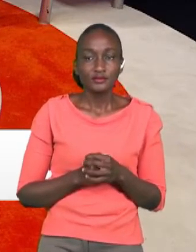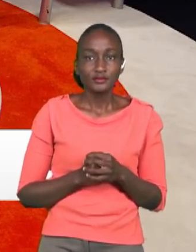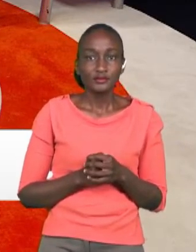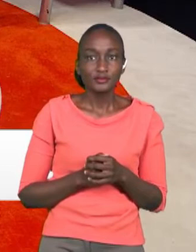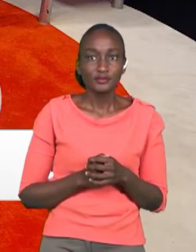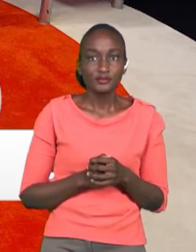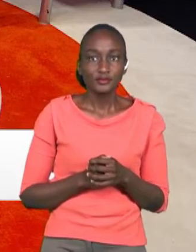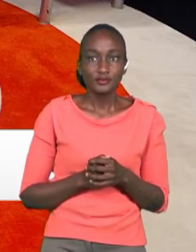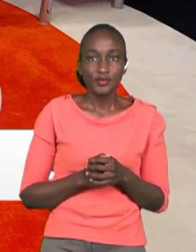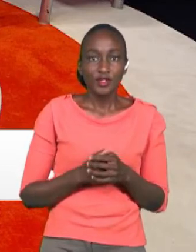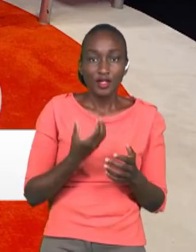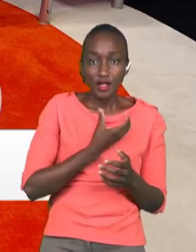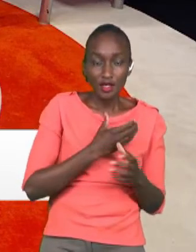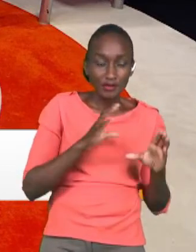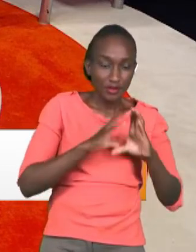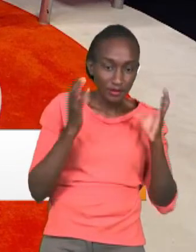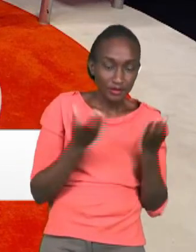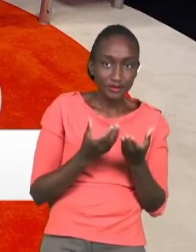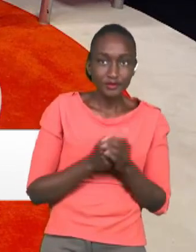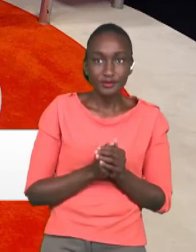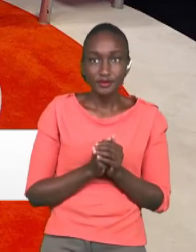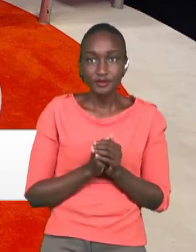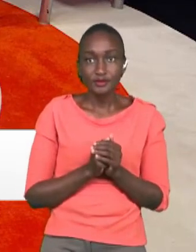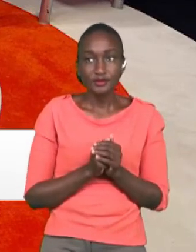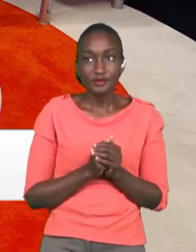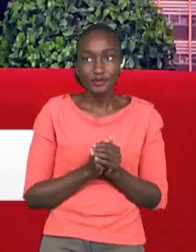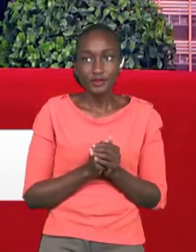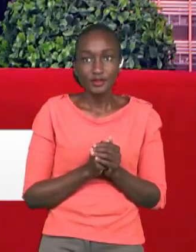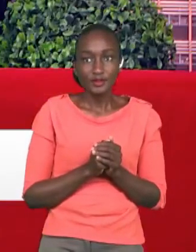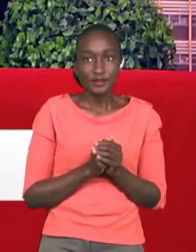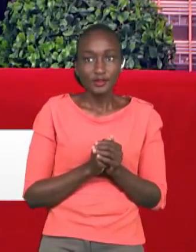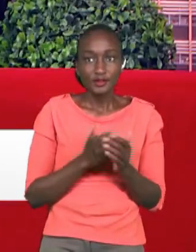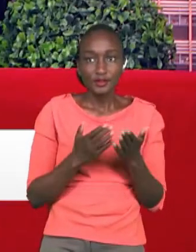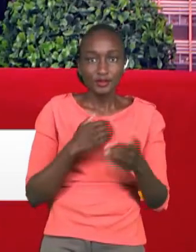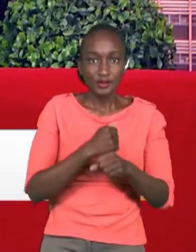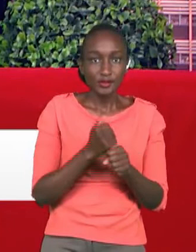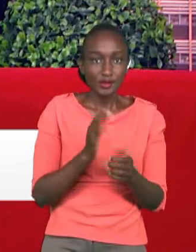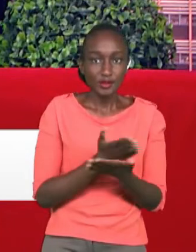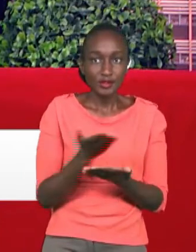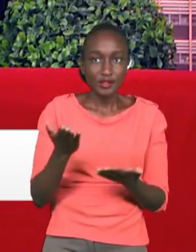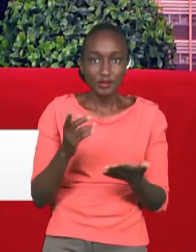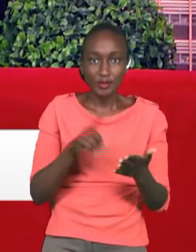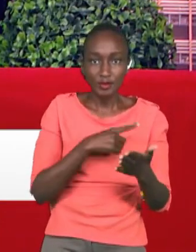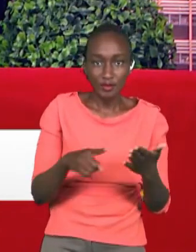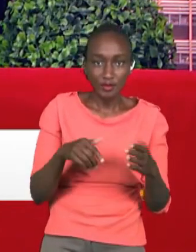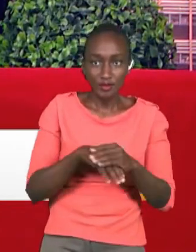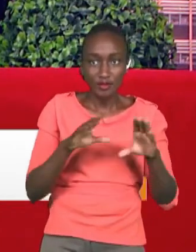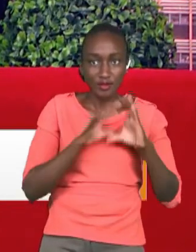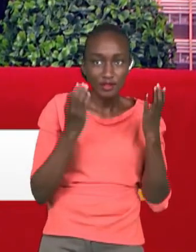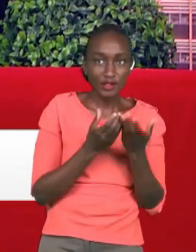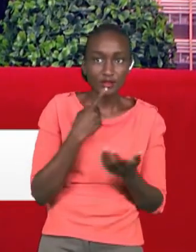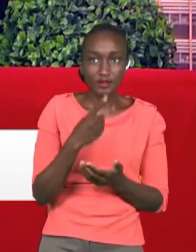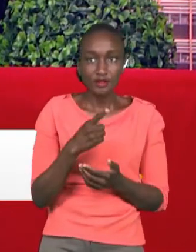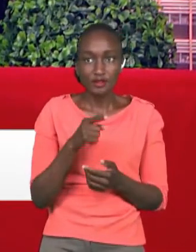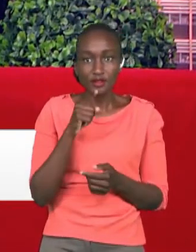So our class is so lively. Suppose Farah is doing something wrong in the class, then we will stop the class. Then I will tell